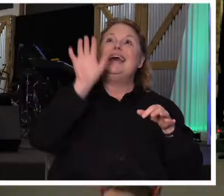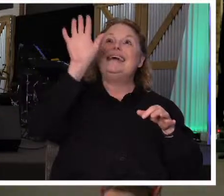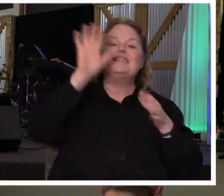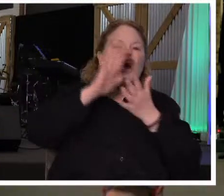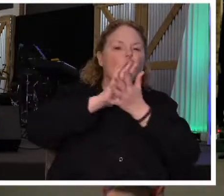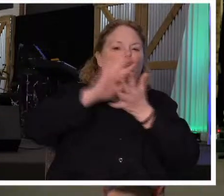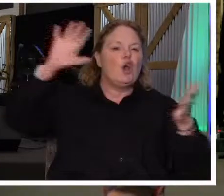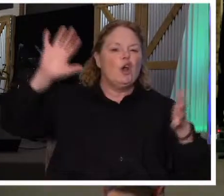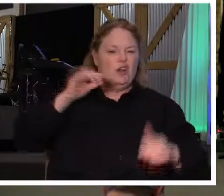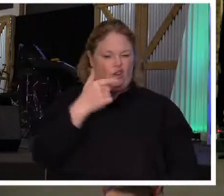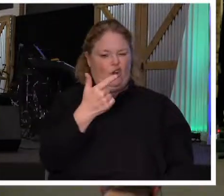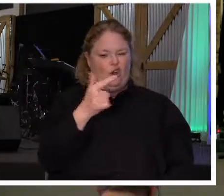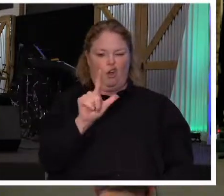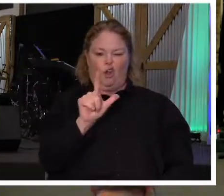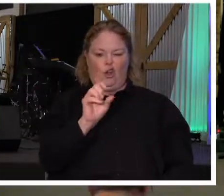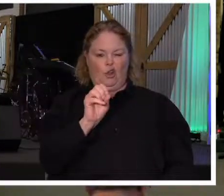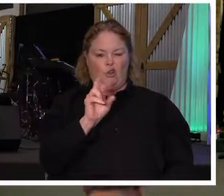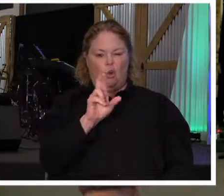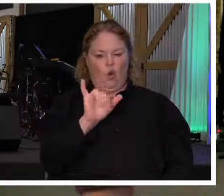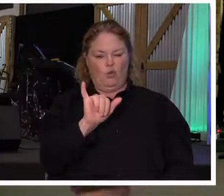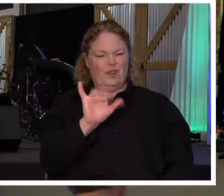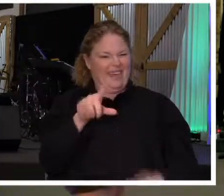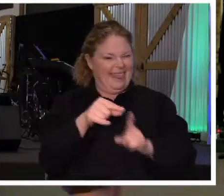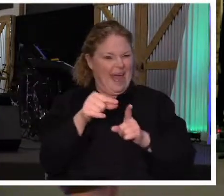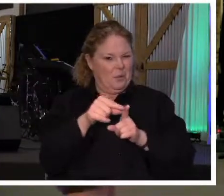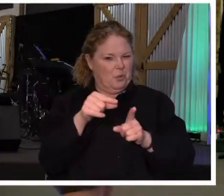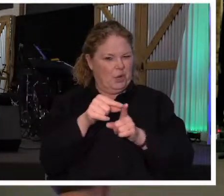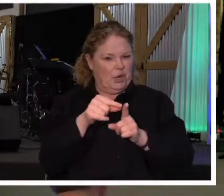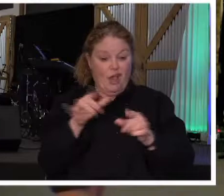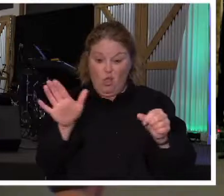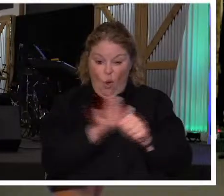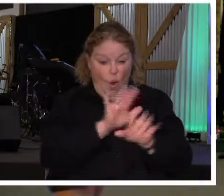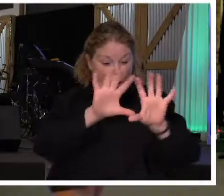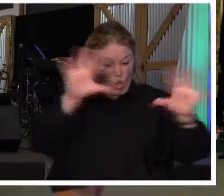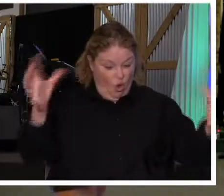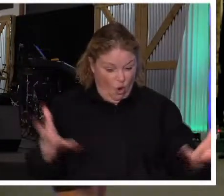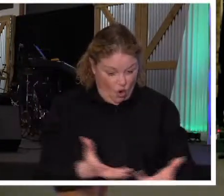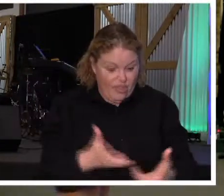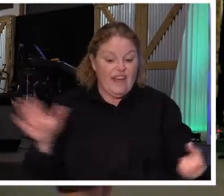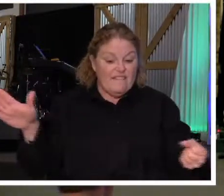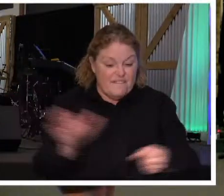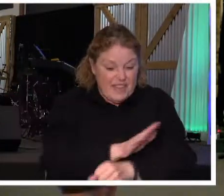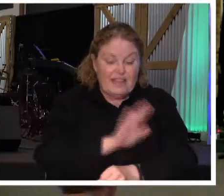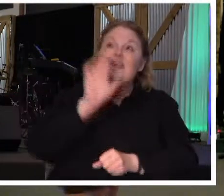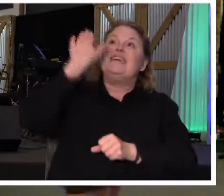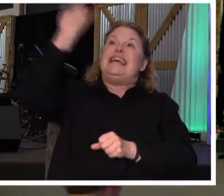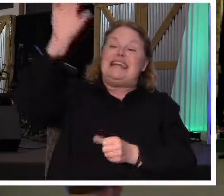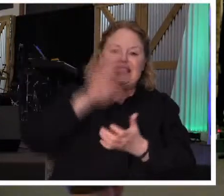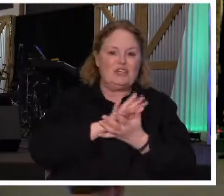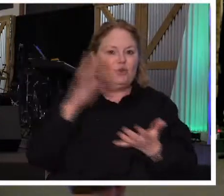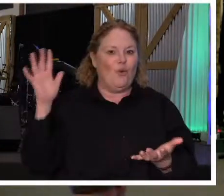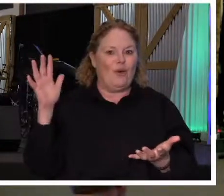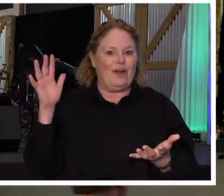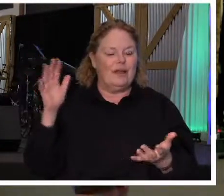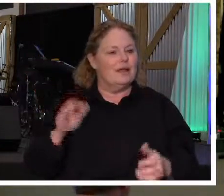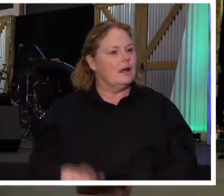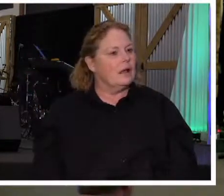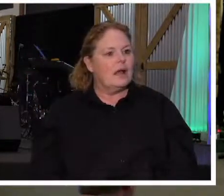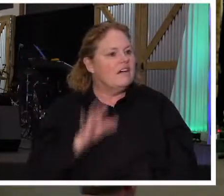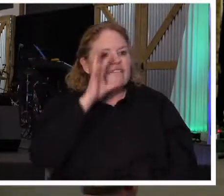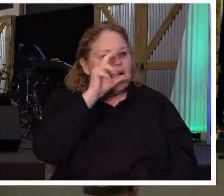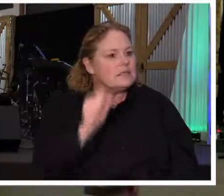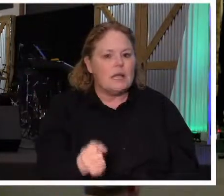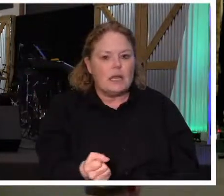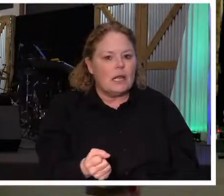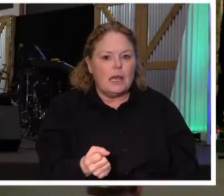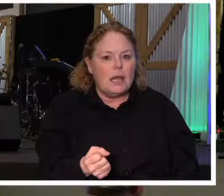Lord. It says the whole earth was filled with his glory. I find that fascinating because when we look